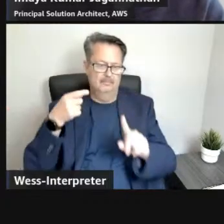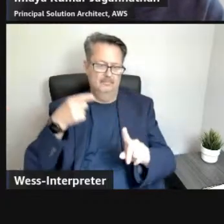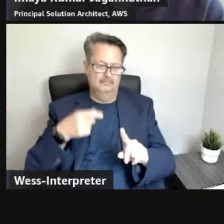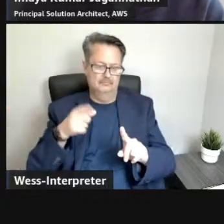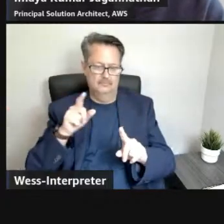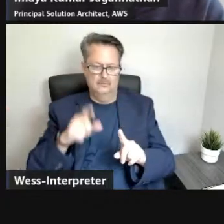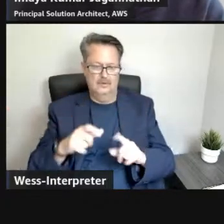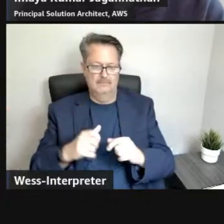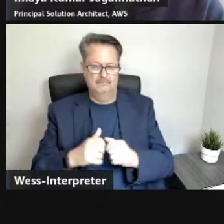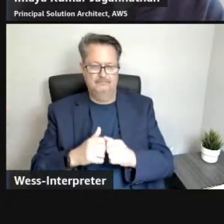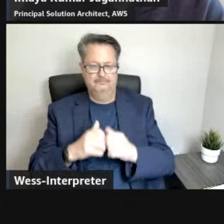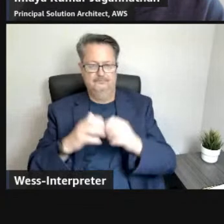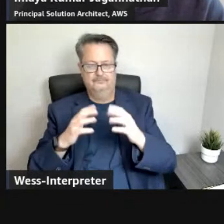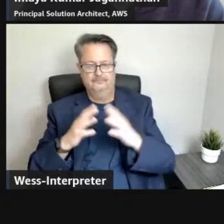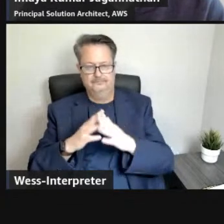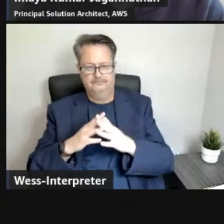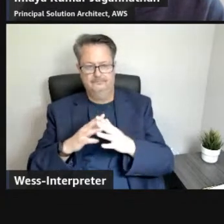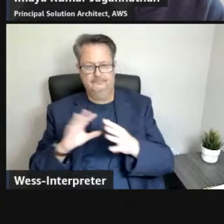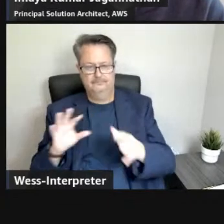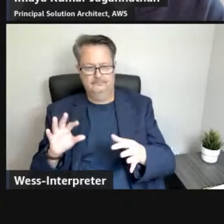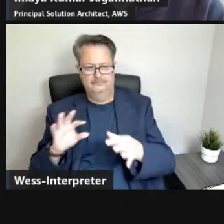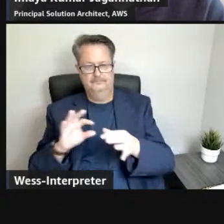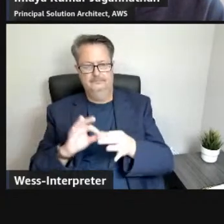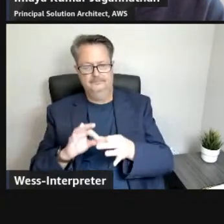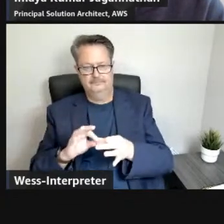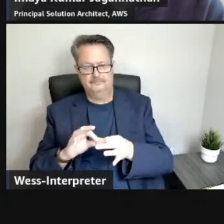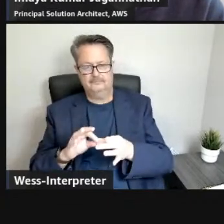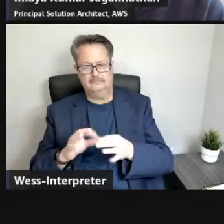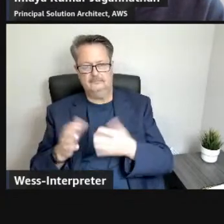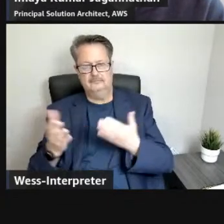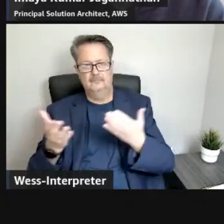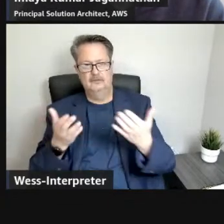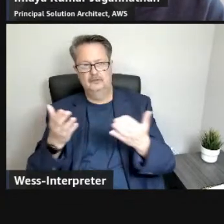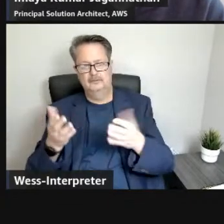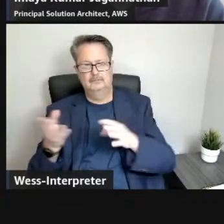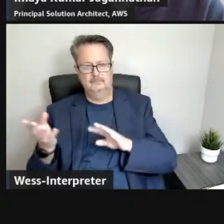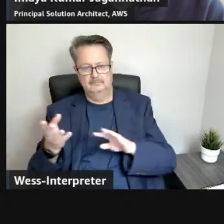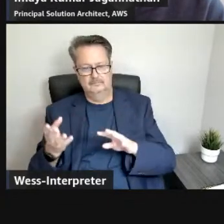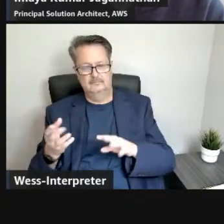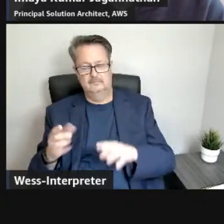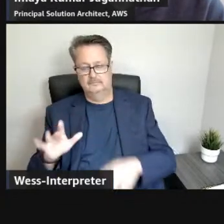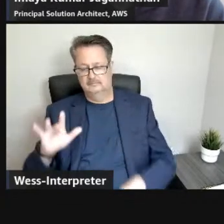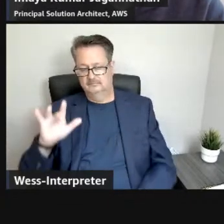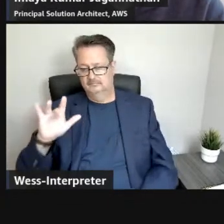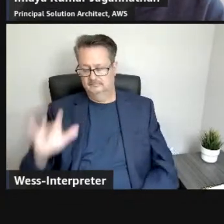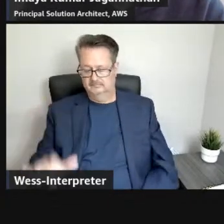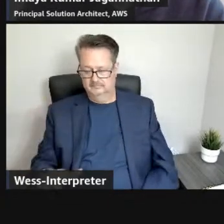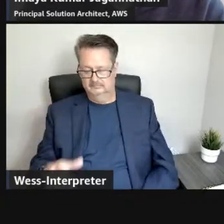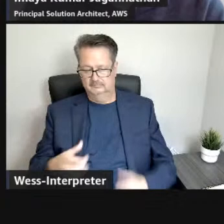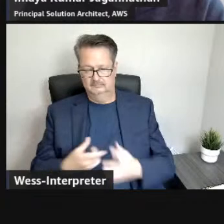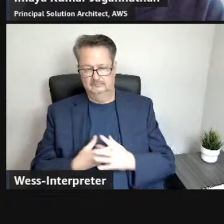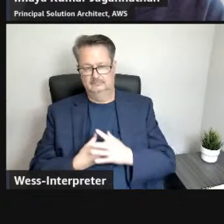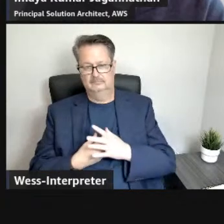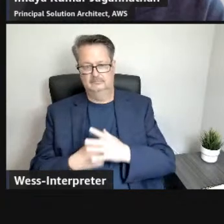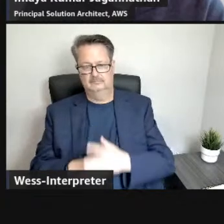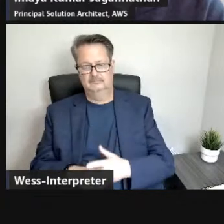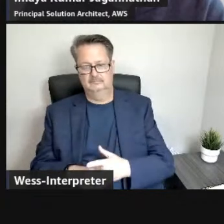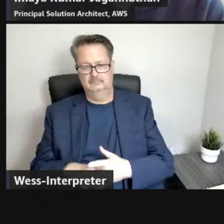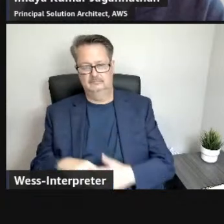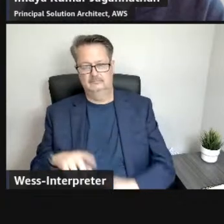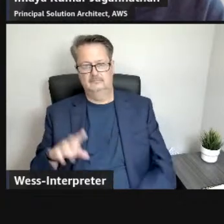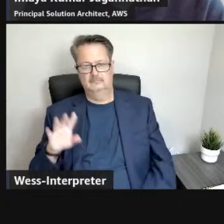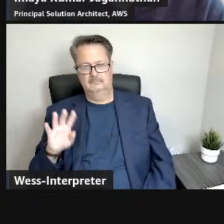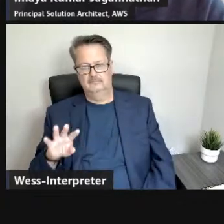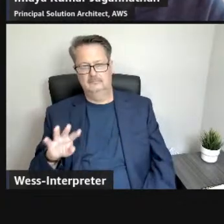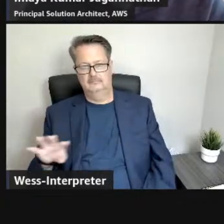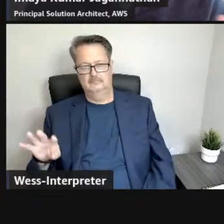enable the telemetry in the service pipeline. And once you enable it, it by default exposes in port 8888. You will start seeing metrics